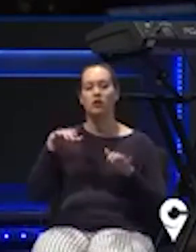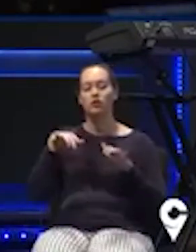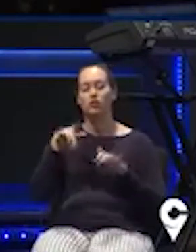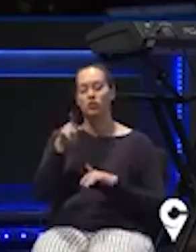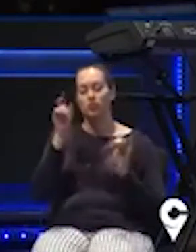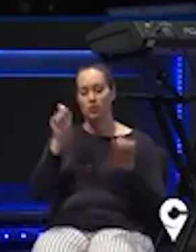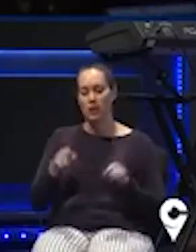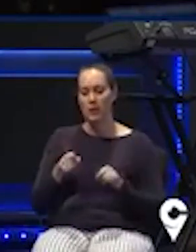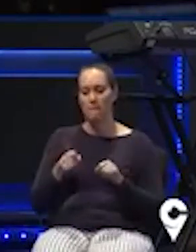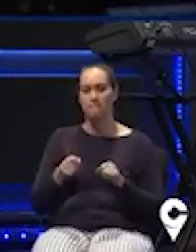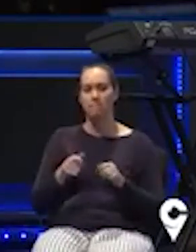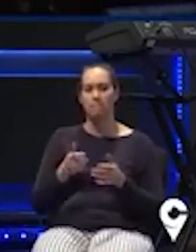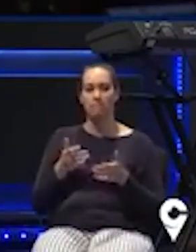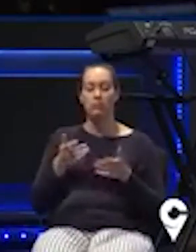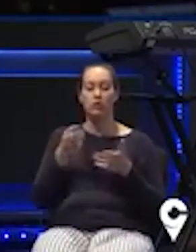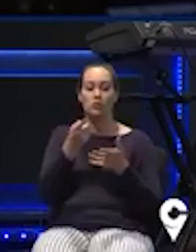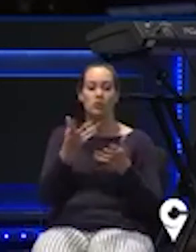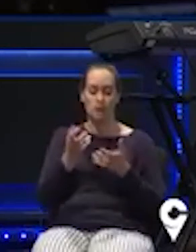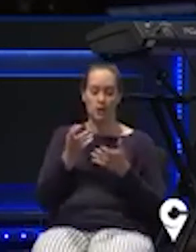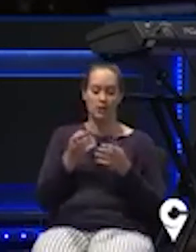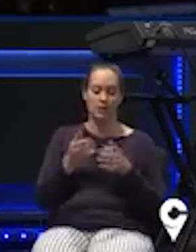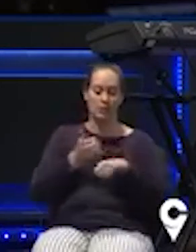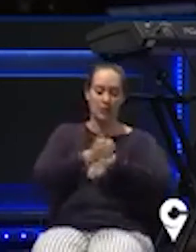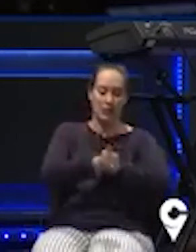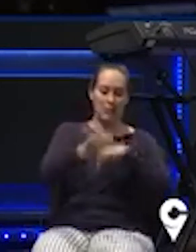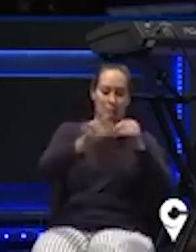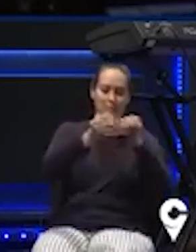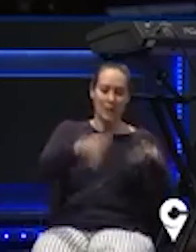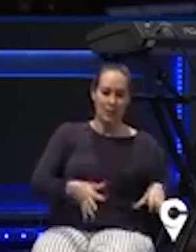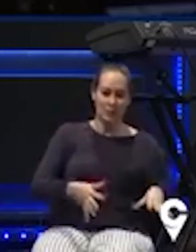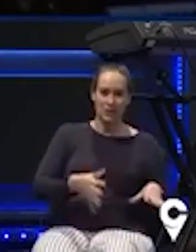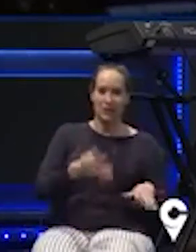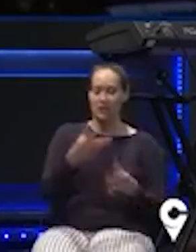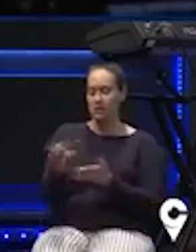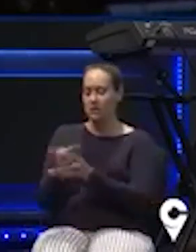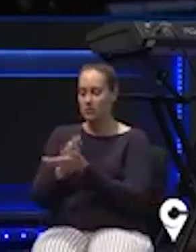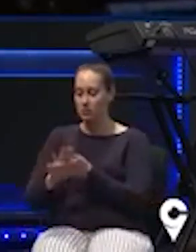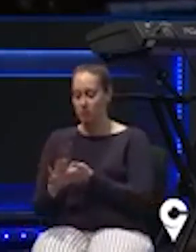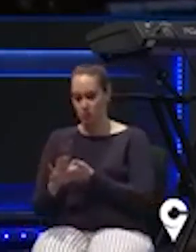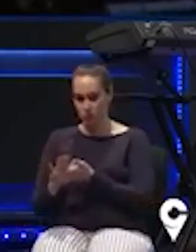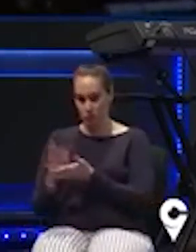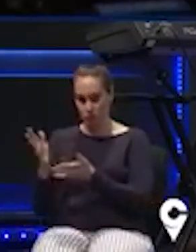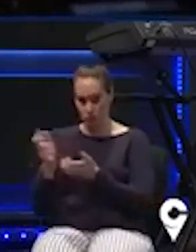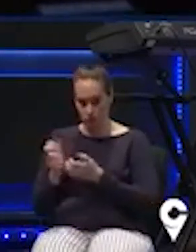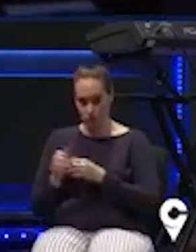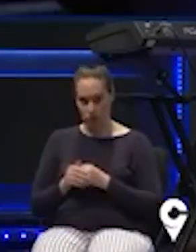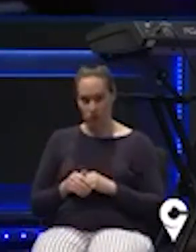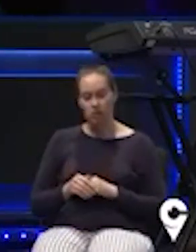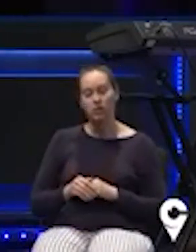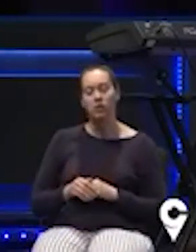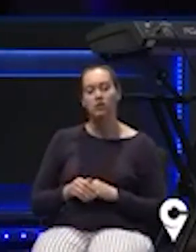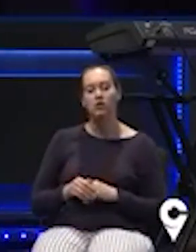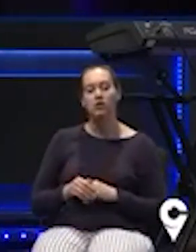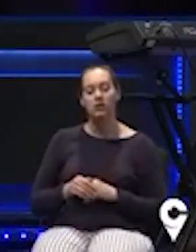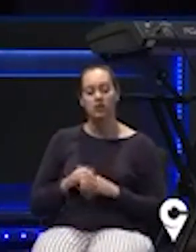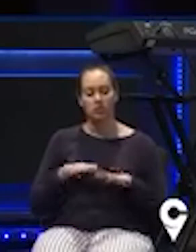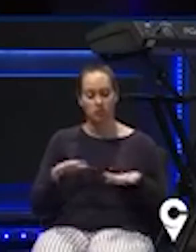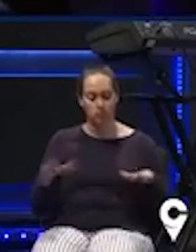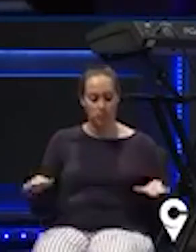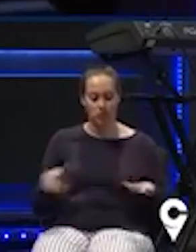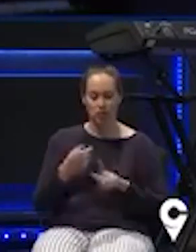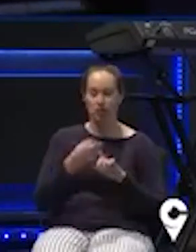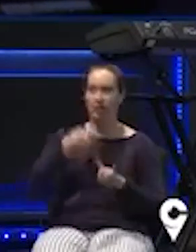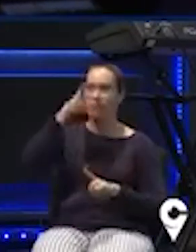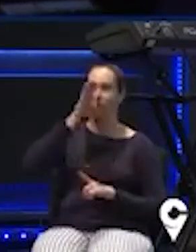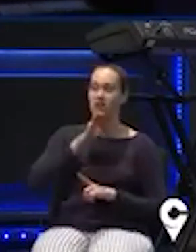and pure. There's a reason why we don't complain and gripe. Children of God, without fault in a crooked and